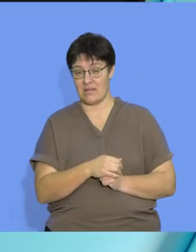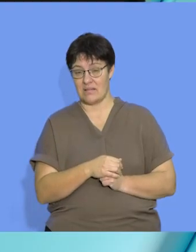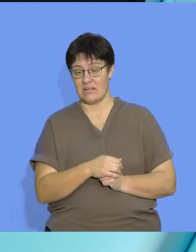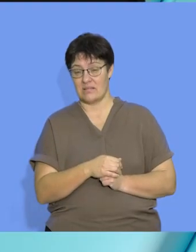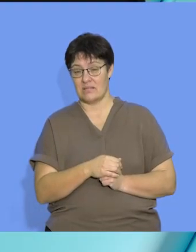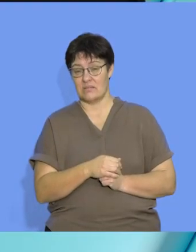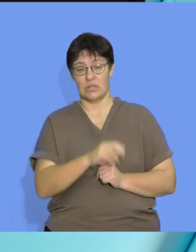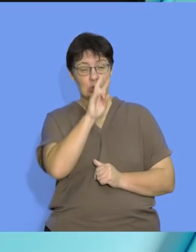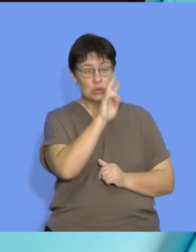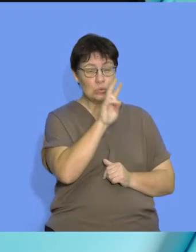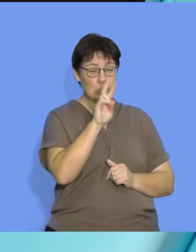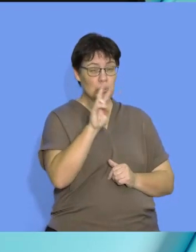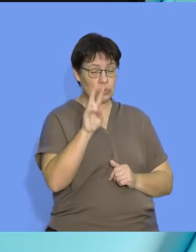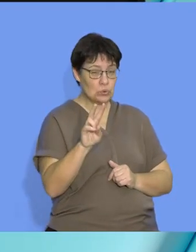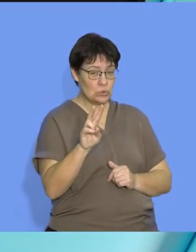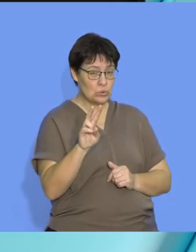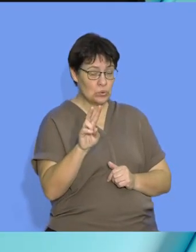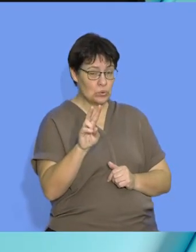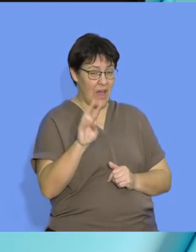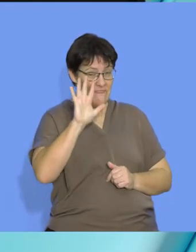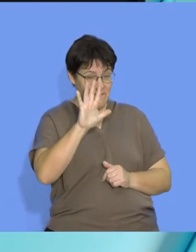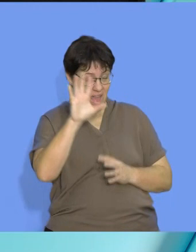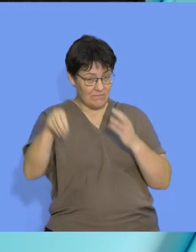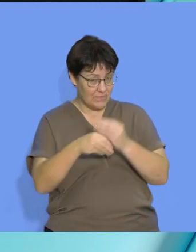is 222 a multiple of 5?